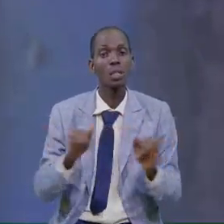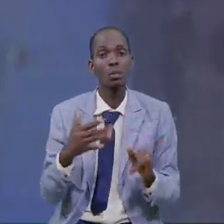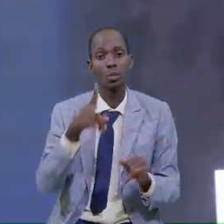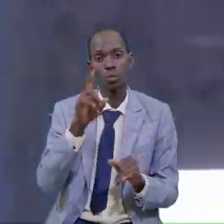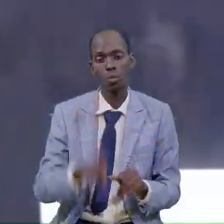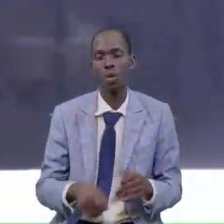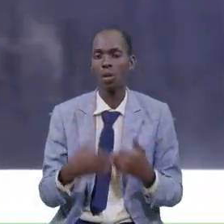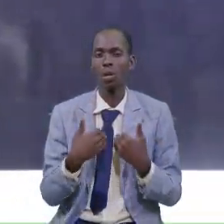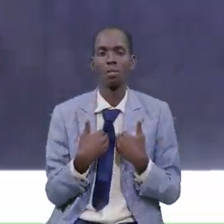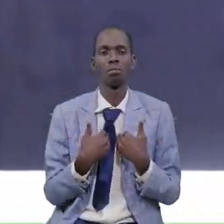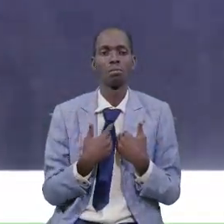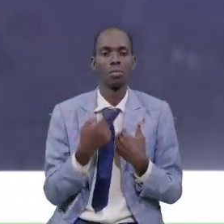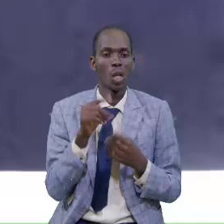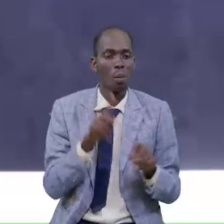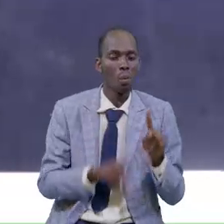people who